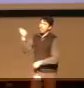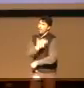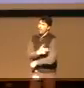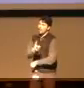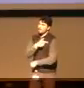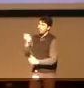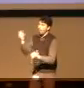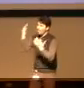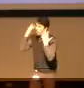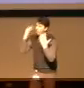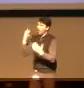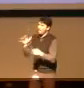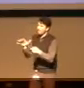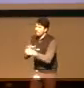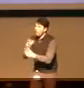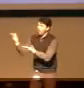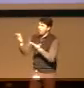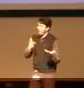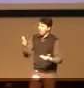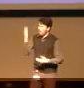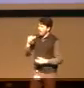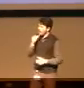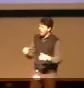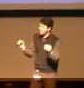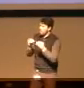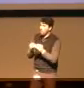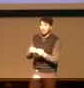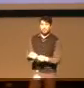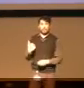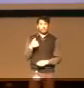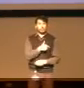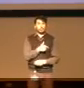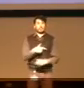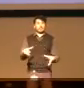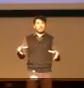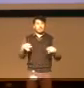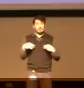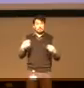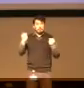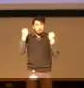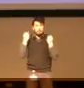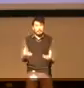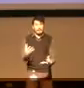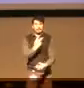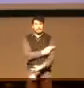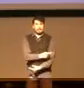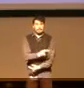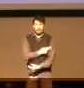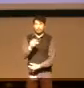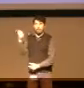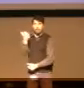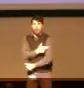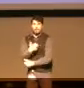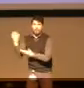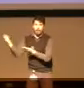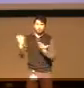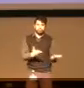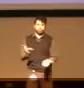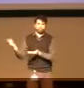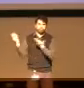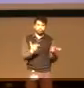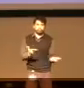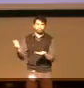say we have, but... Yeah, so we've taken a large number of transfers, and as I said earlier, those are really focused on the hospitals in